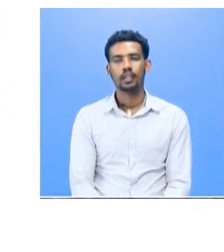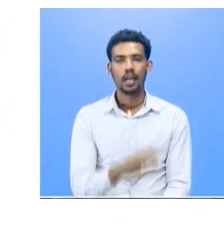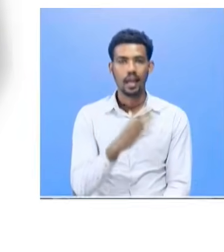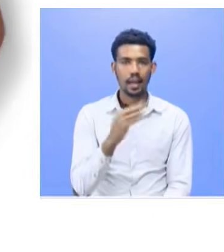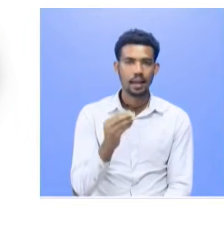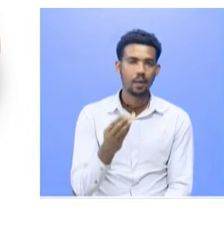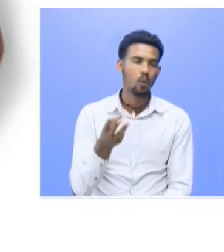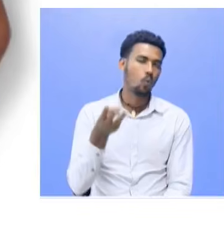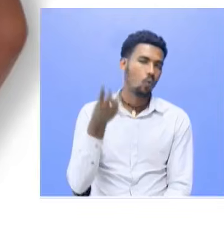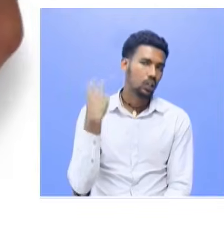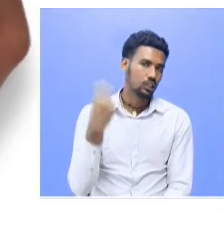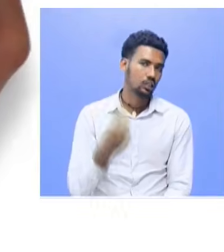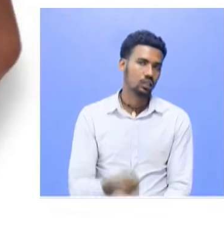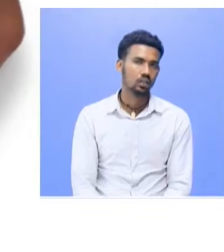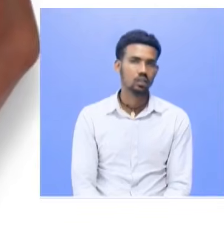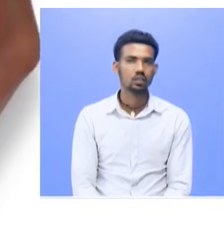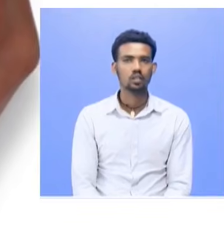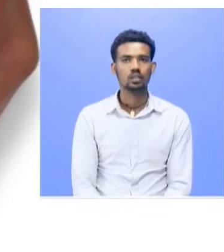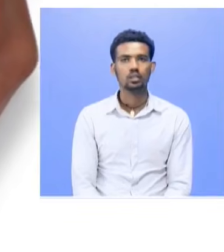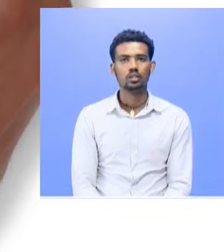and was,